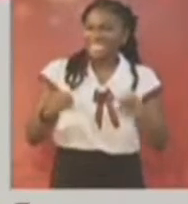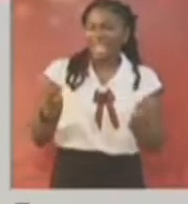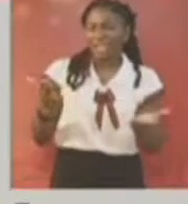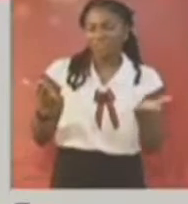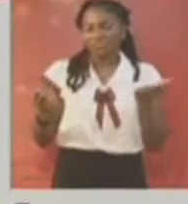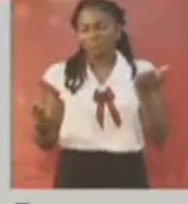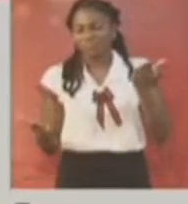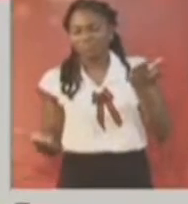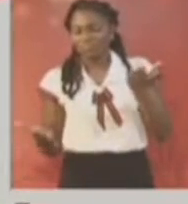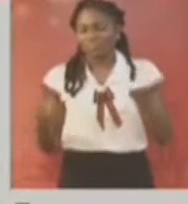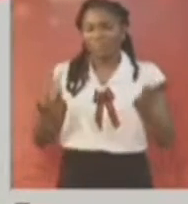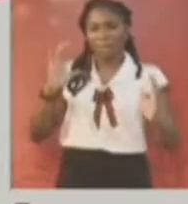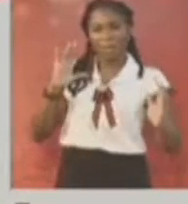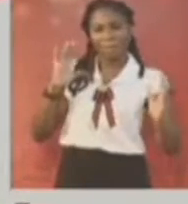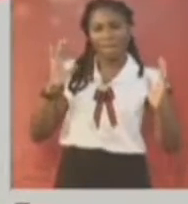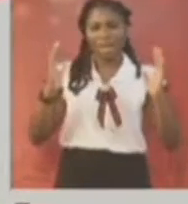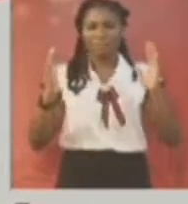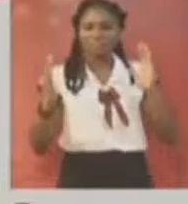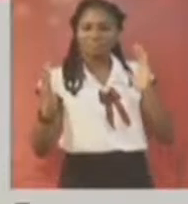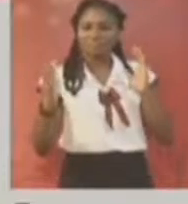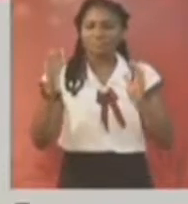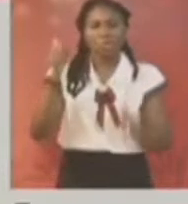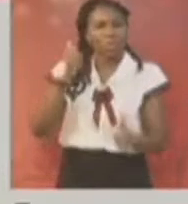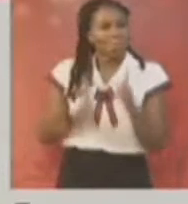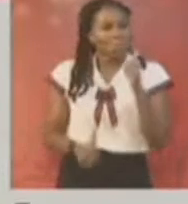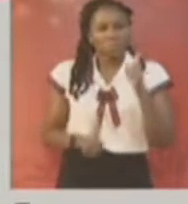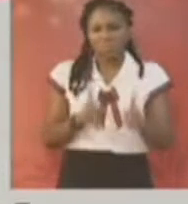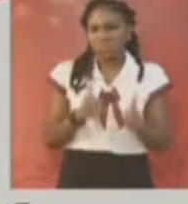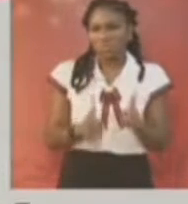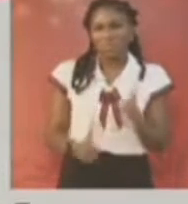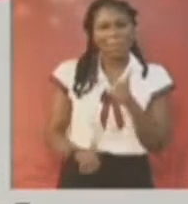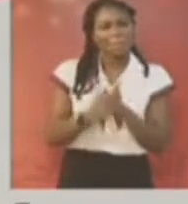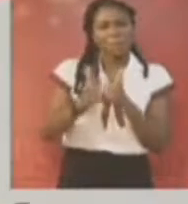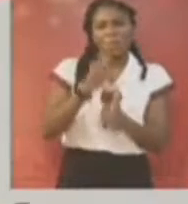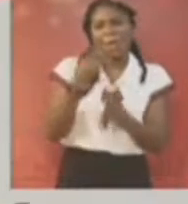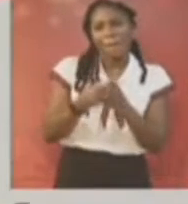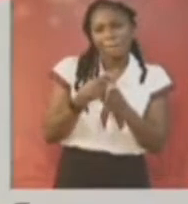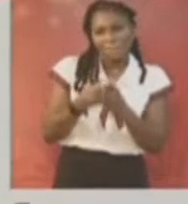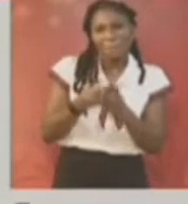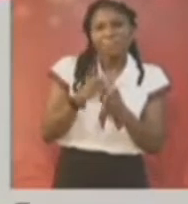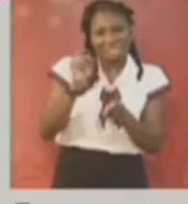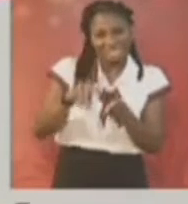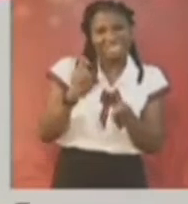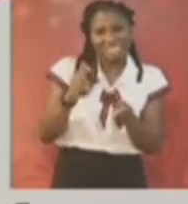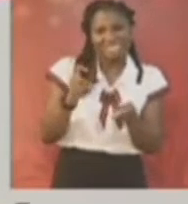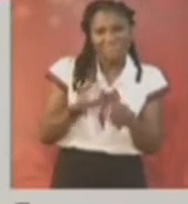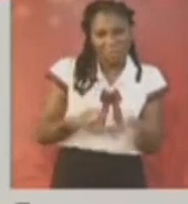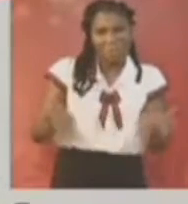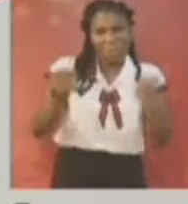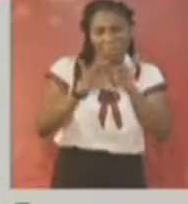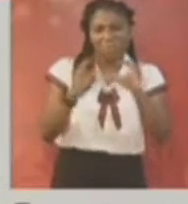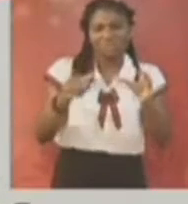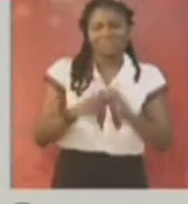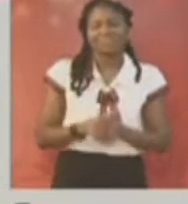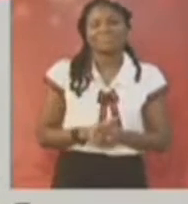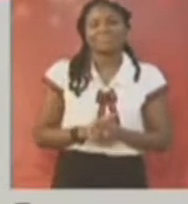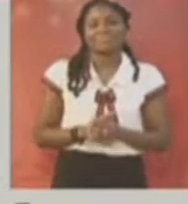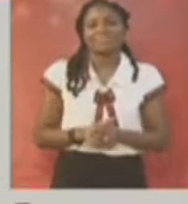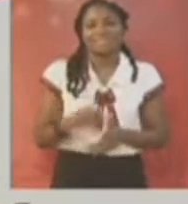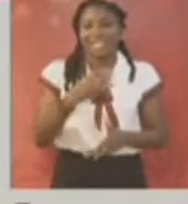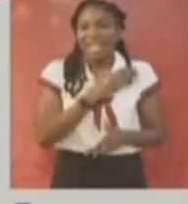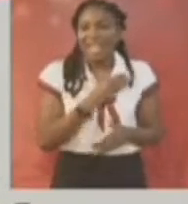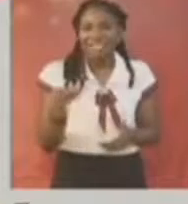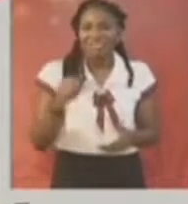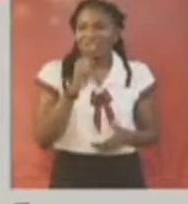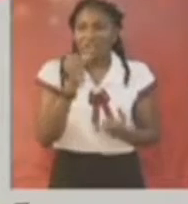against whatever drives their economic engines. And the volumes of